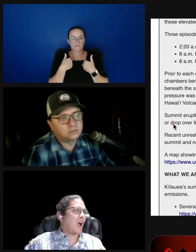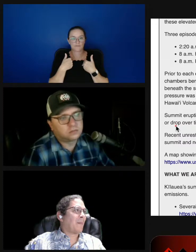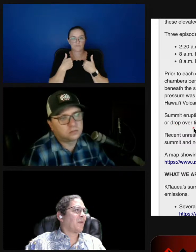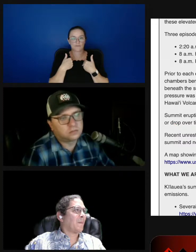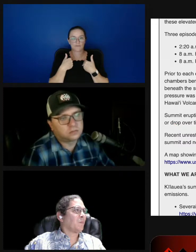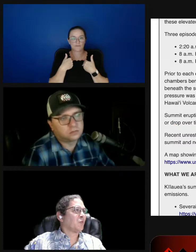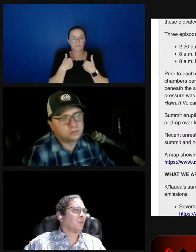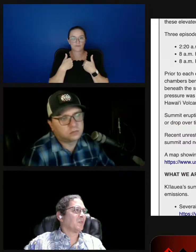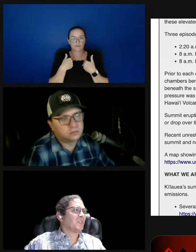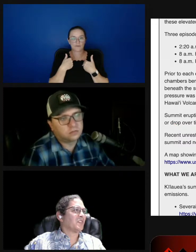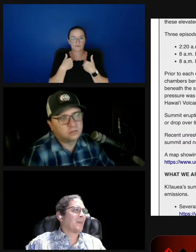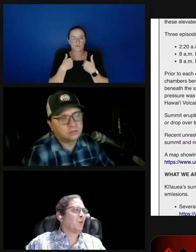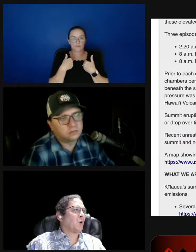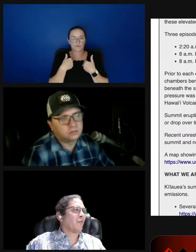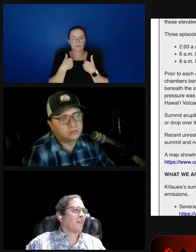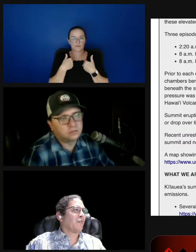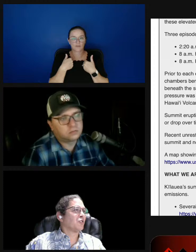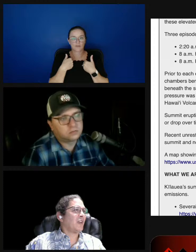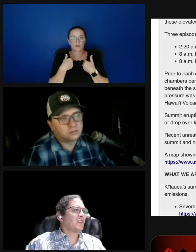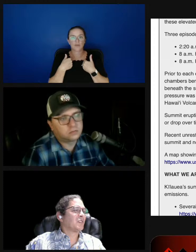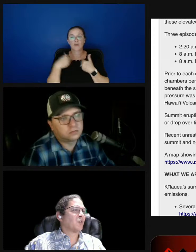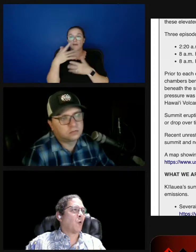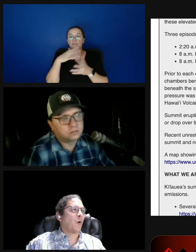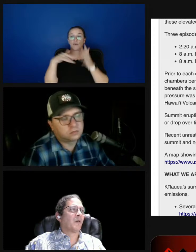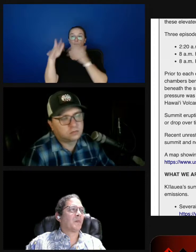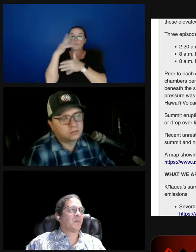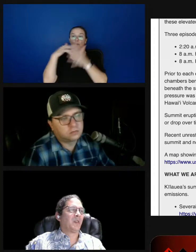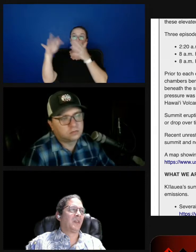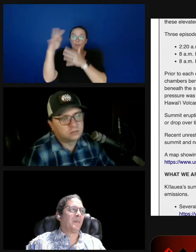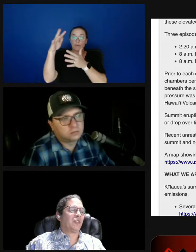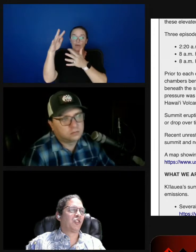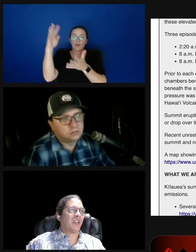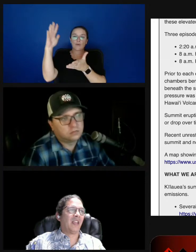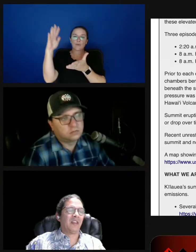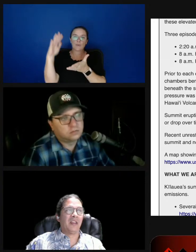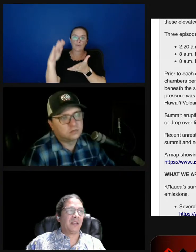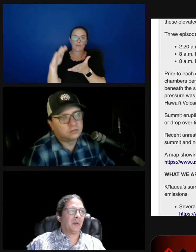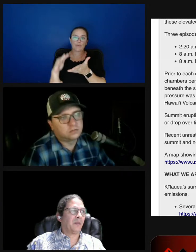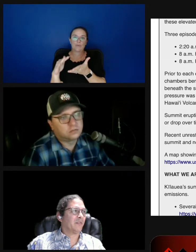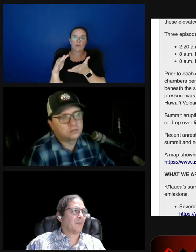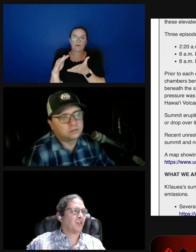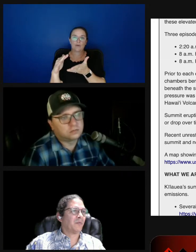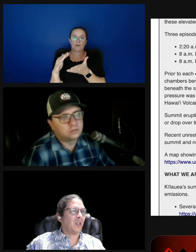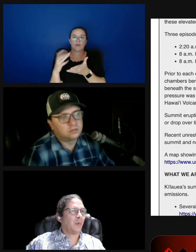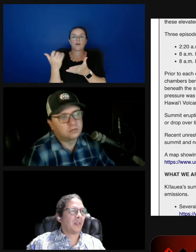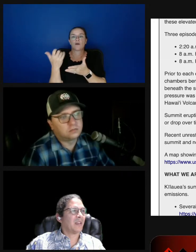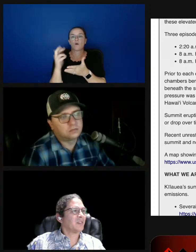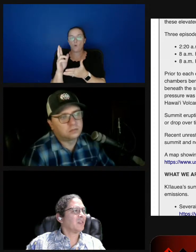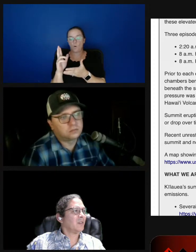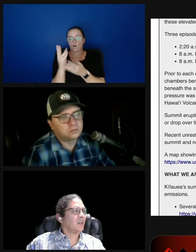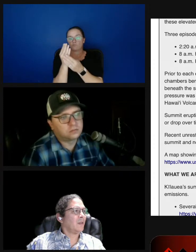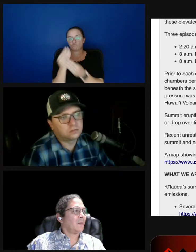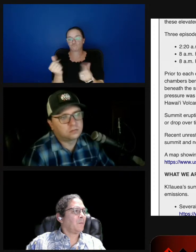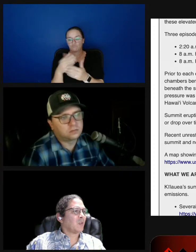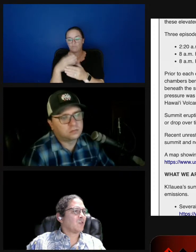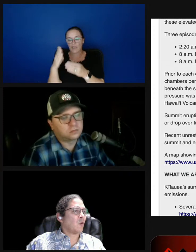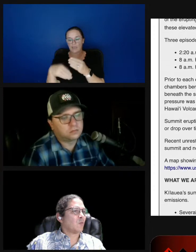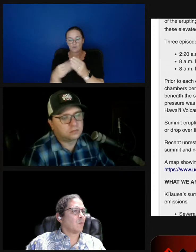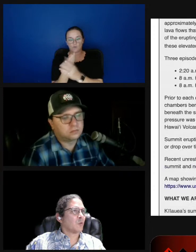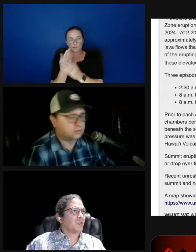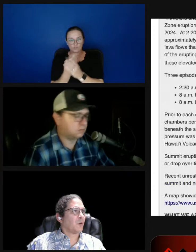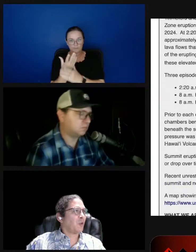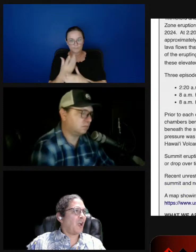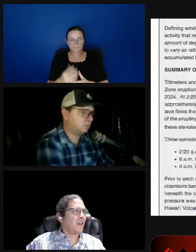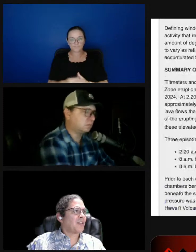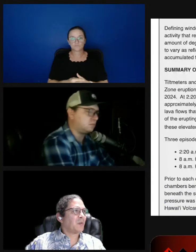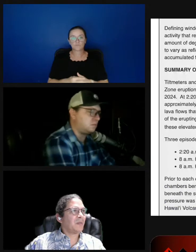the drop to sustainable lower effusion rates, or a diminishing and ending of the eruption following that. So